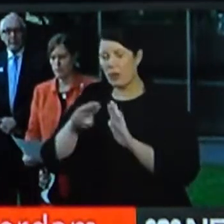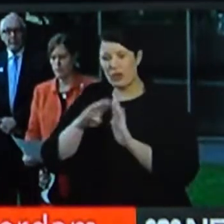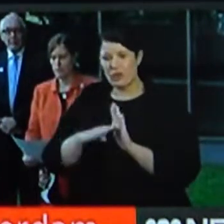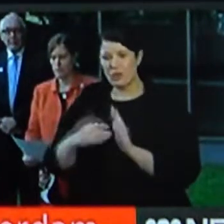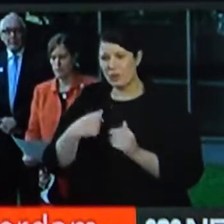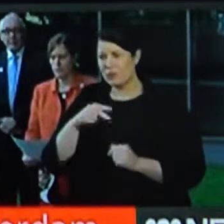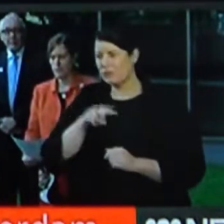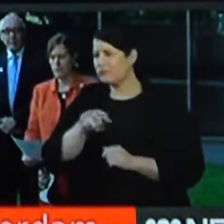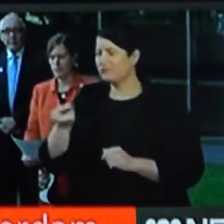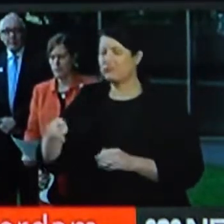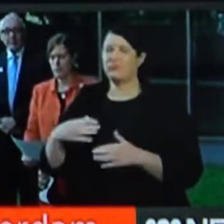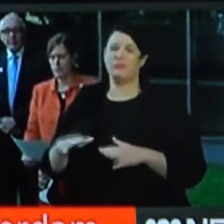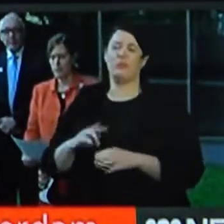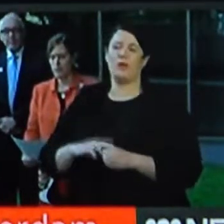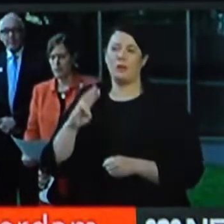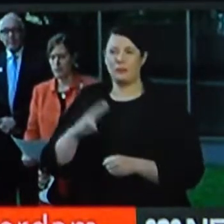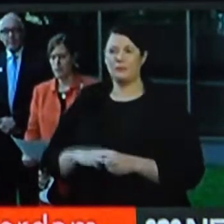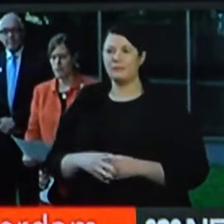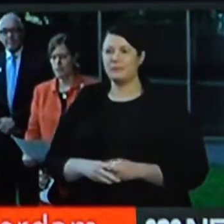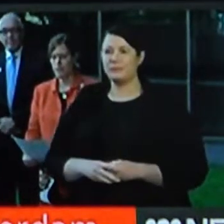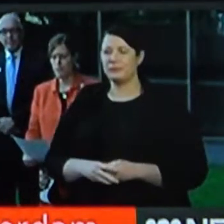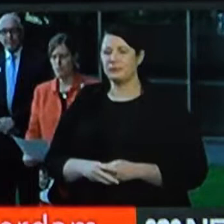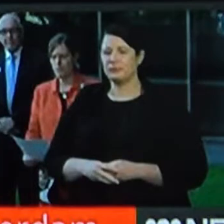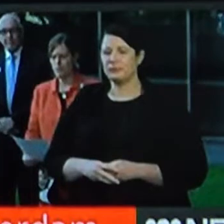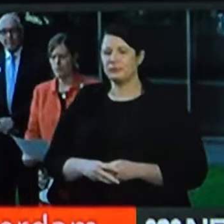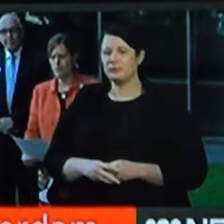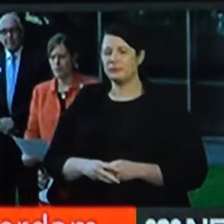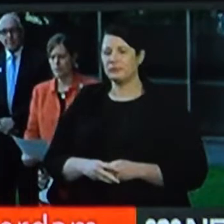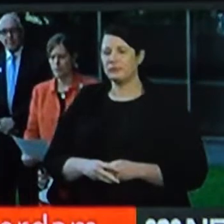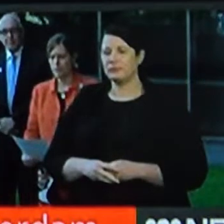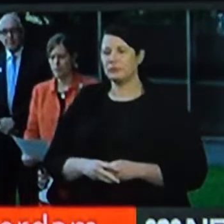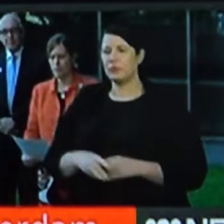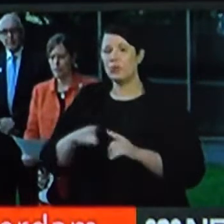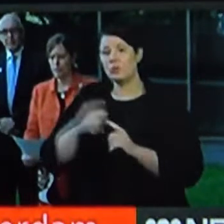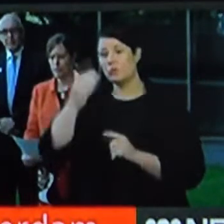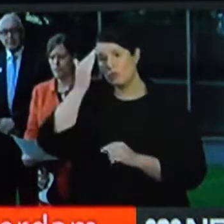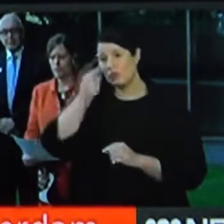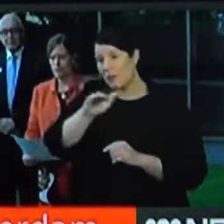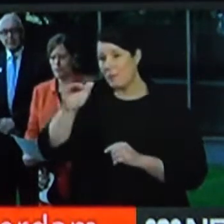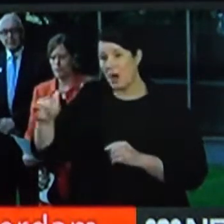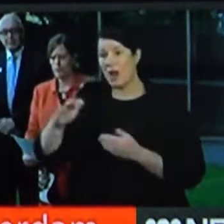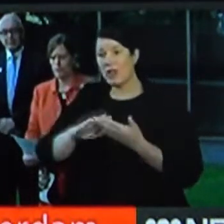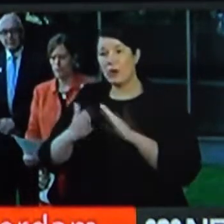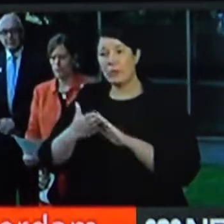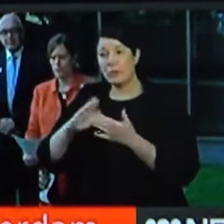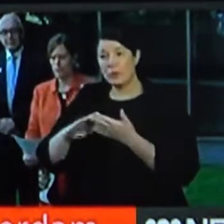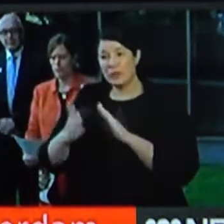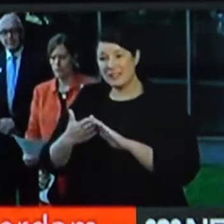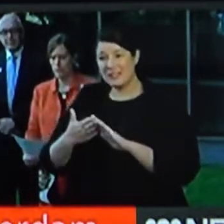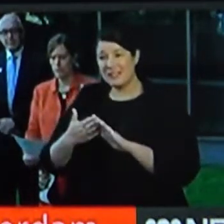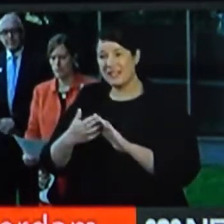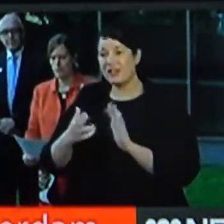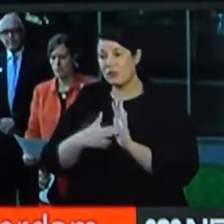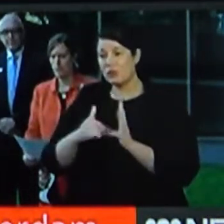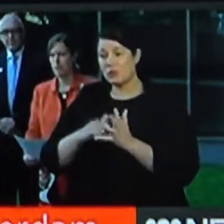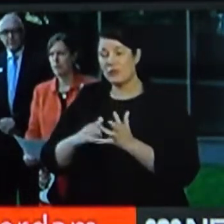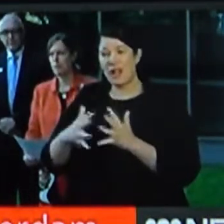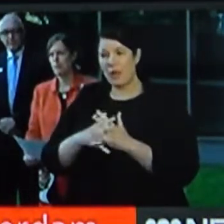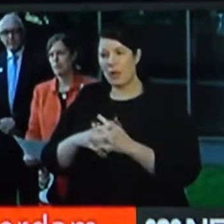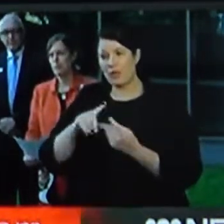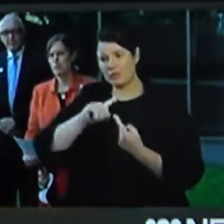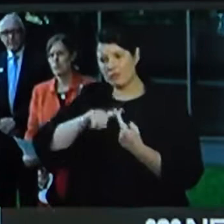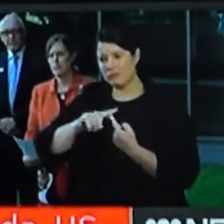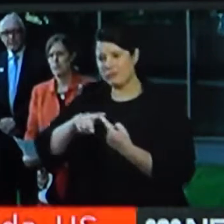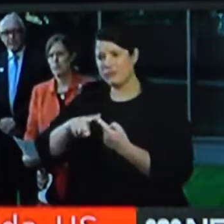grateful. I also want to stress to the community that New South Wales is holding its own in relation to the number of cases. We've seen the